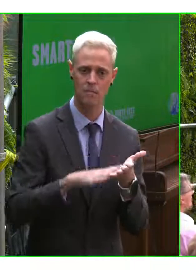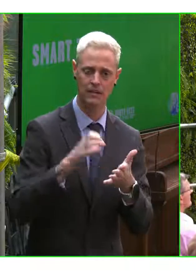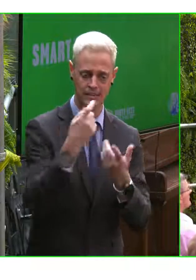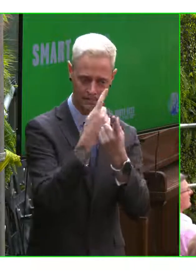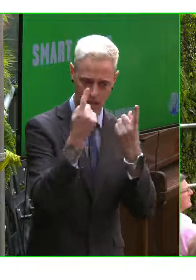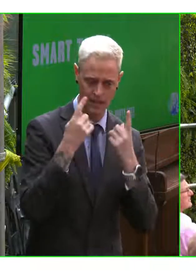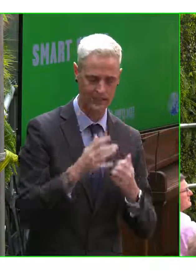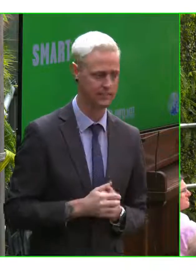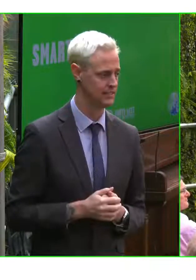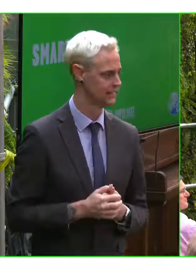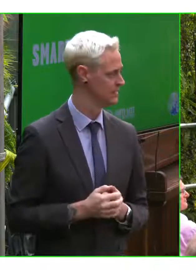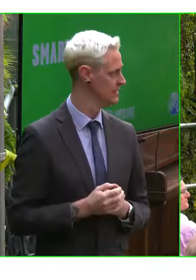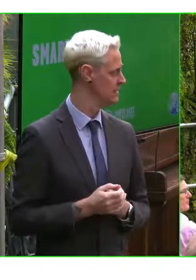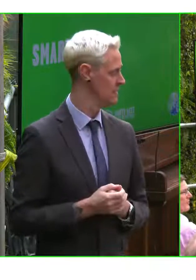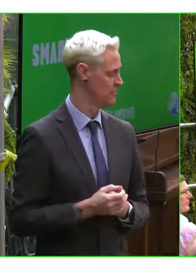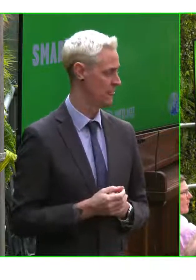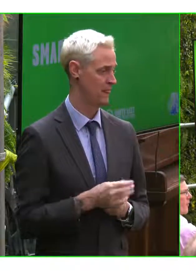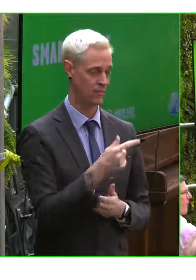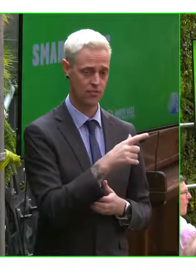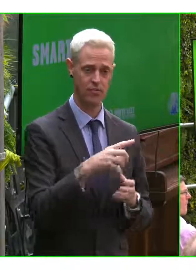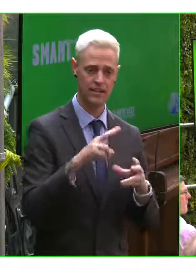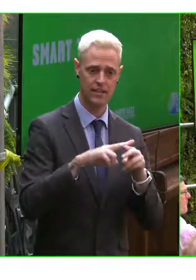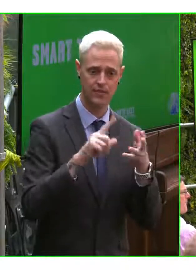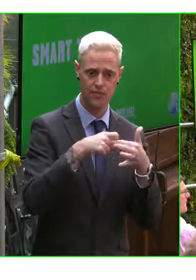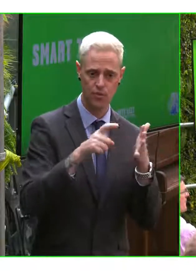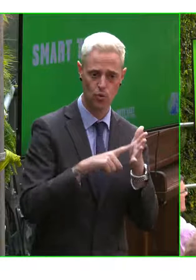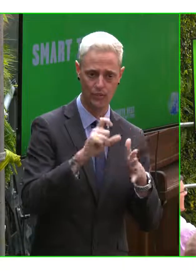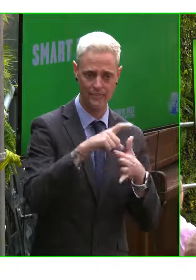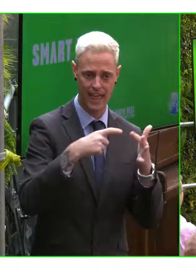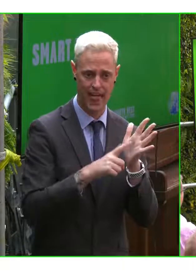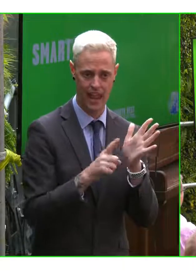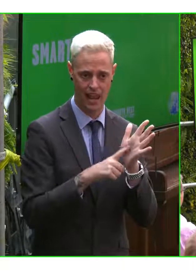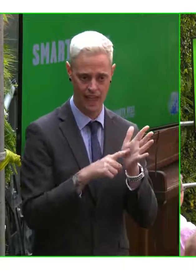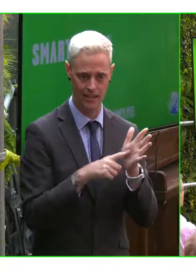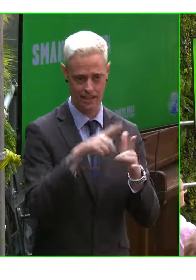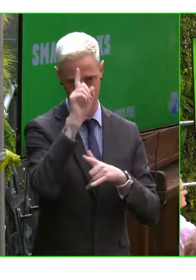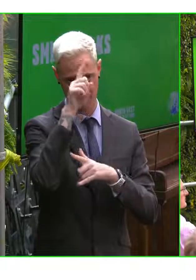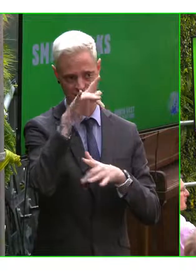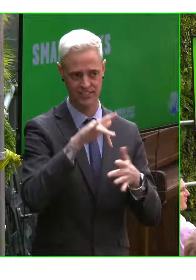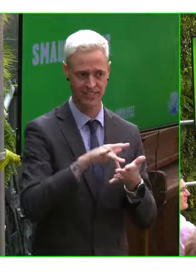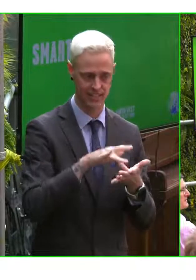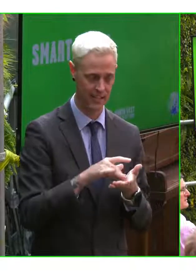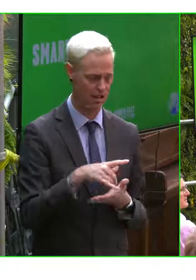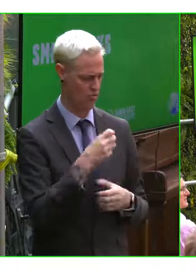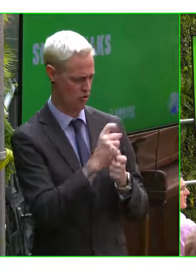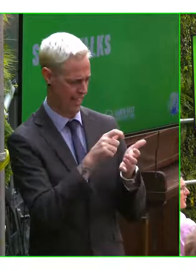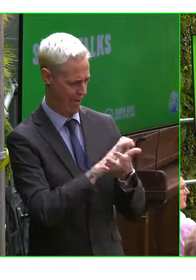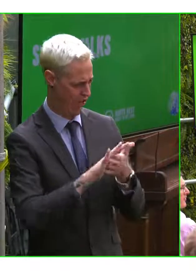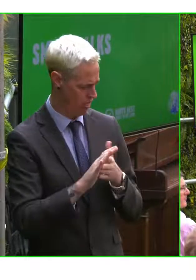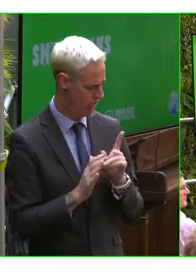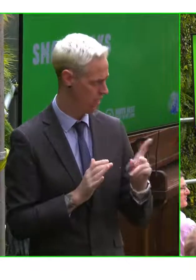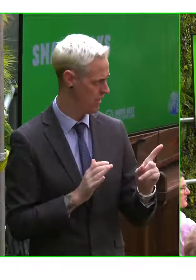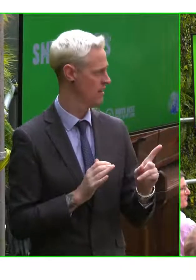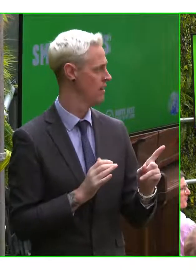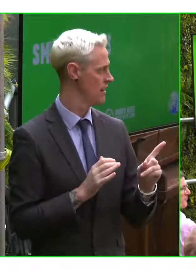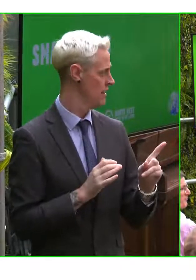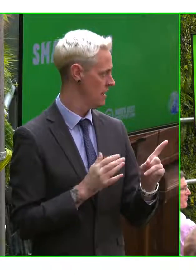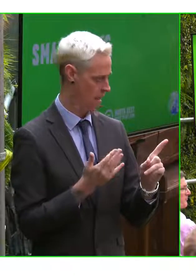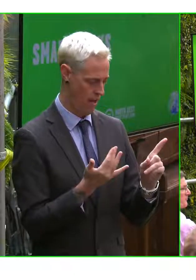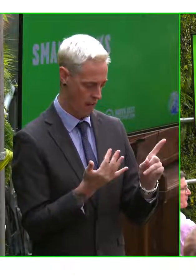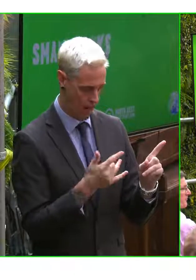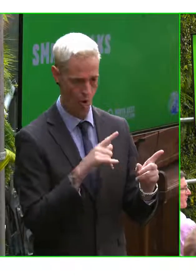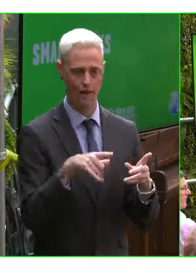going to talk about the Fuel Cell Innovation Centre. We've got Gareth Hughes, and we've also